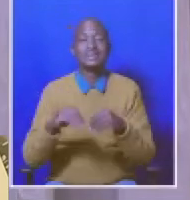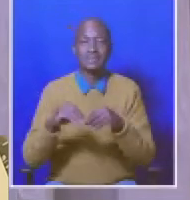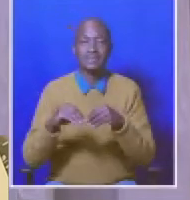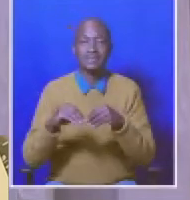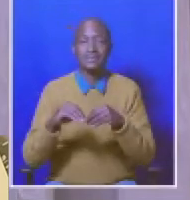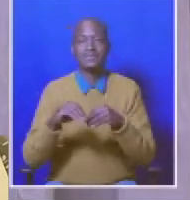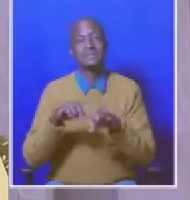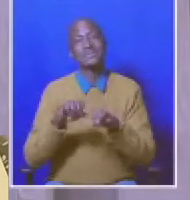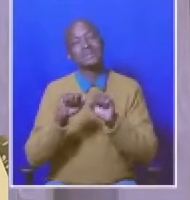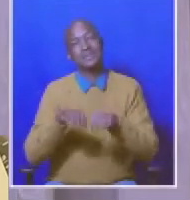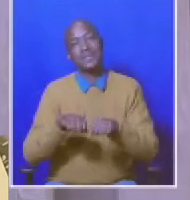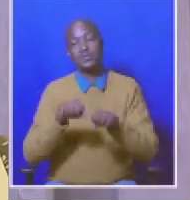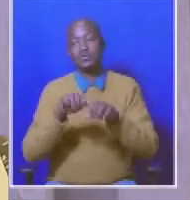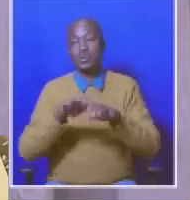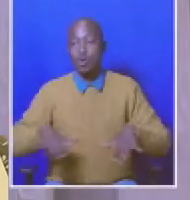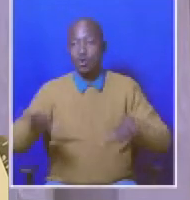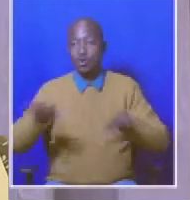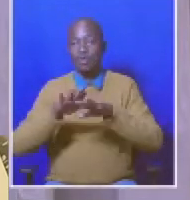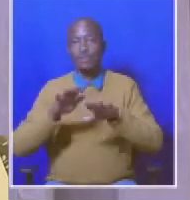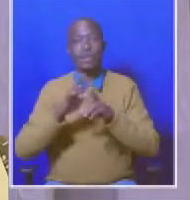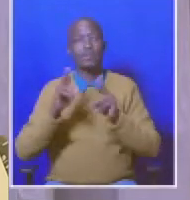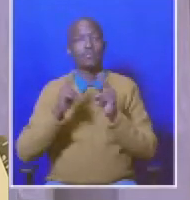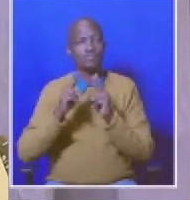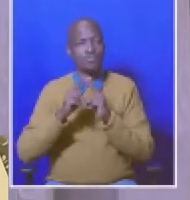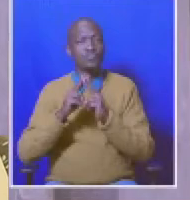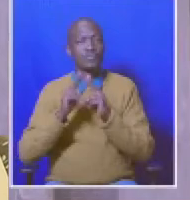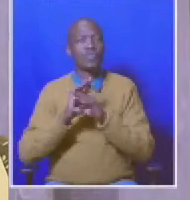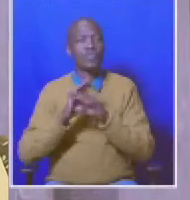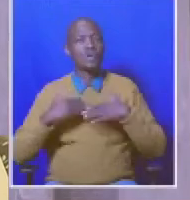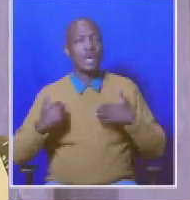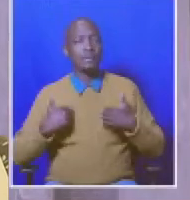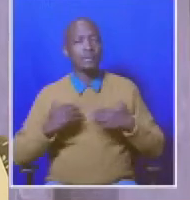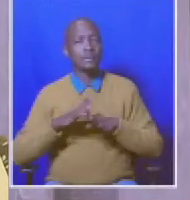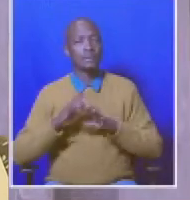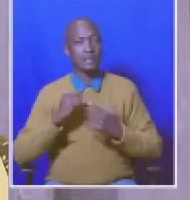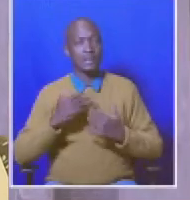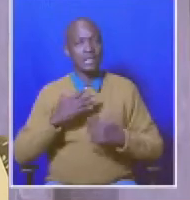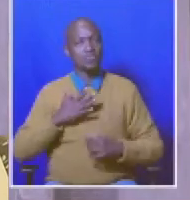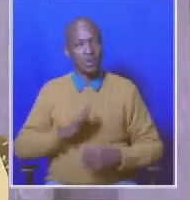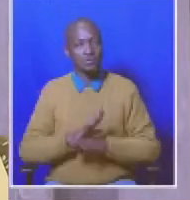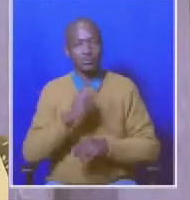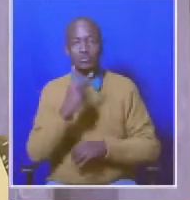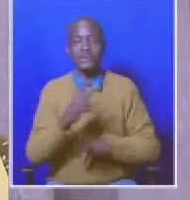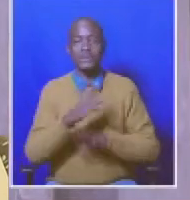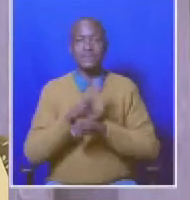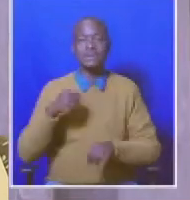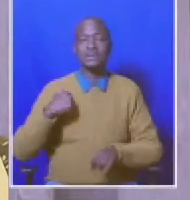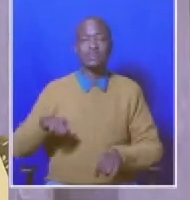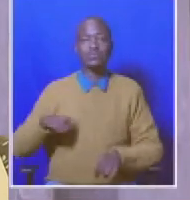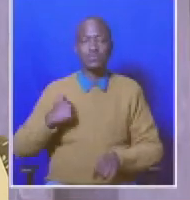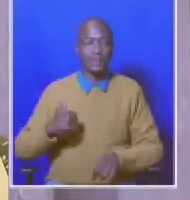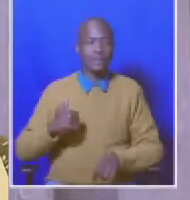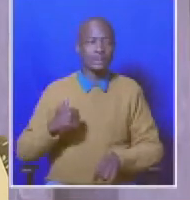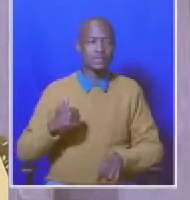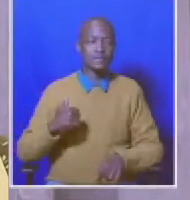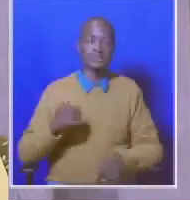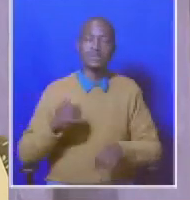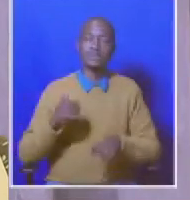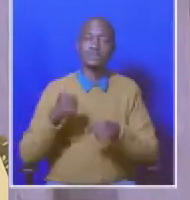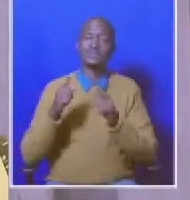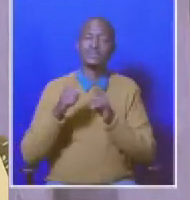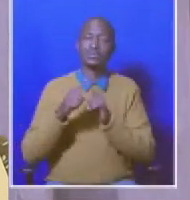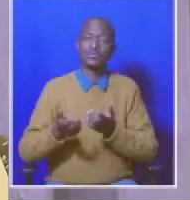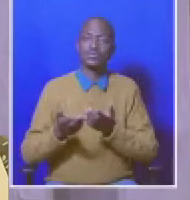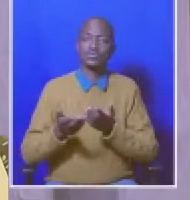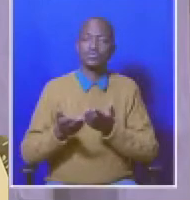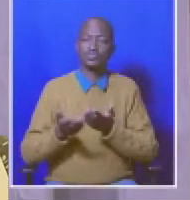And of course, all of them were keen that they want to see their municipalities being able to